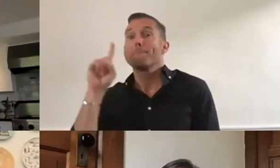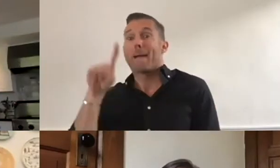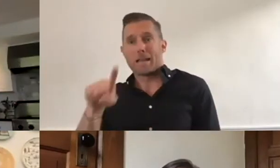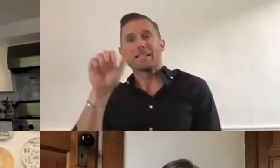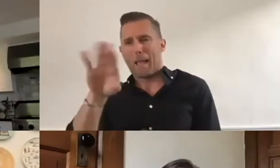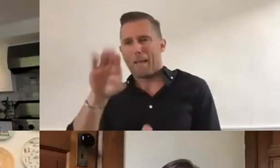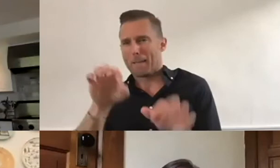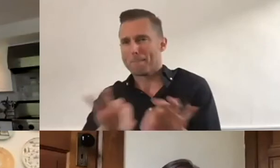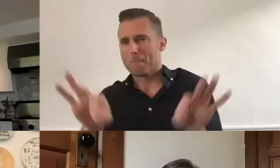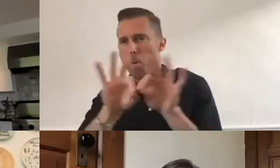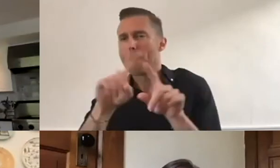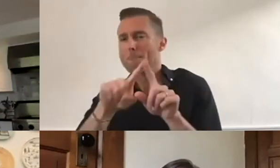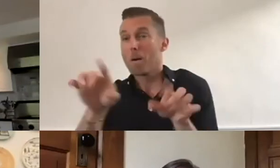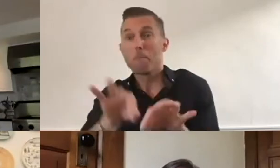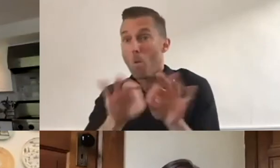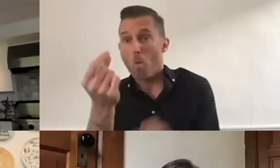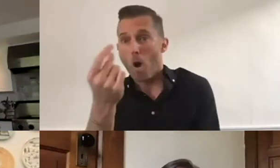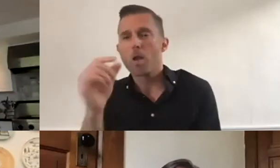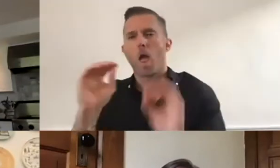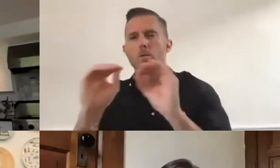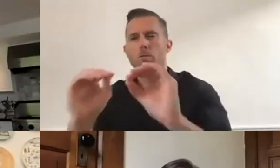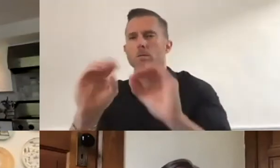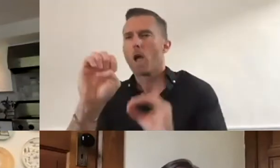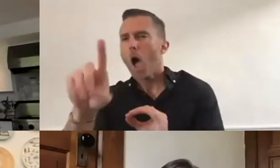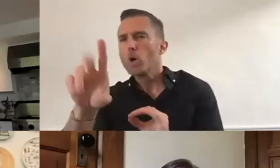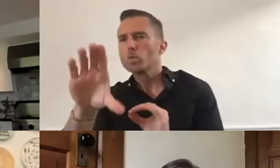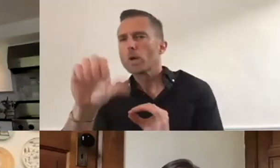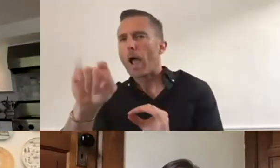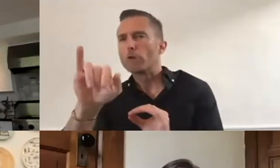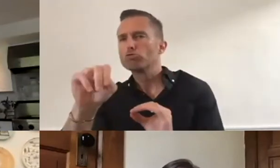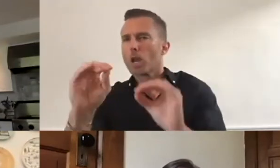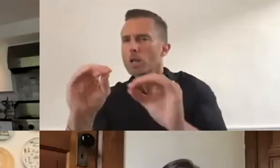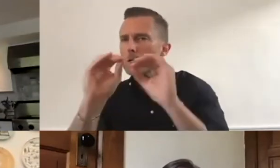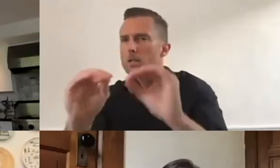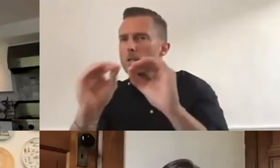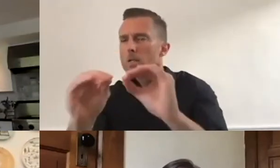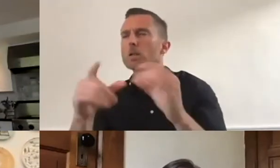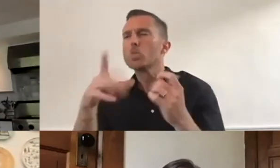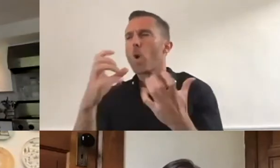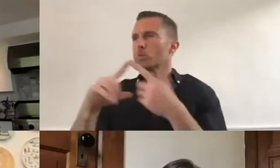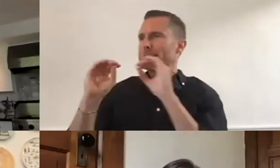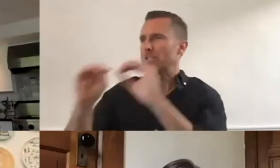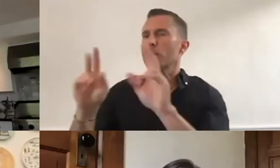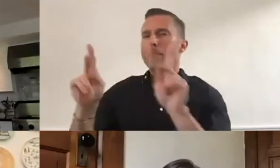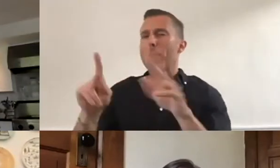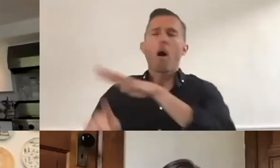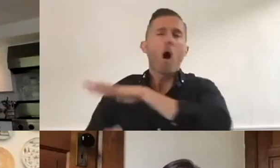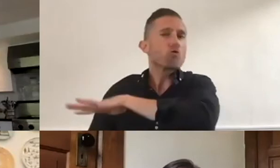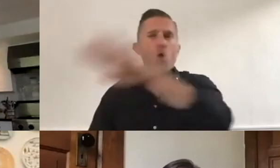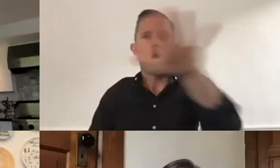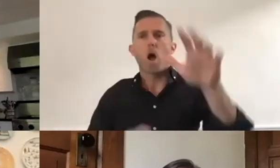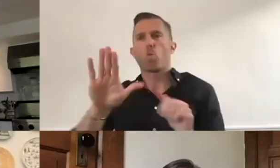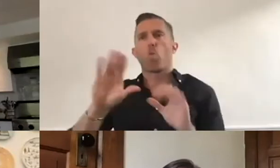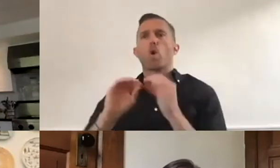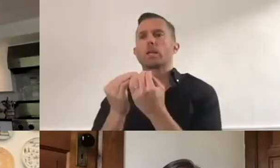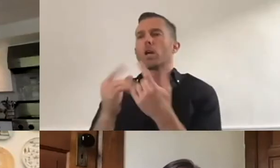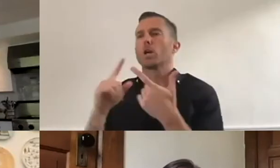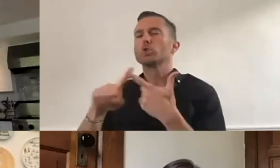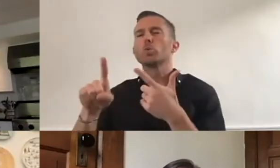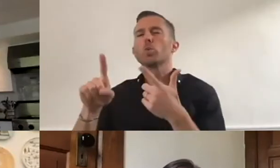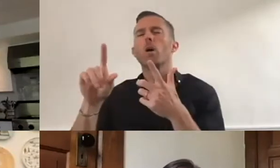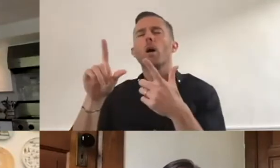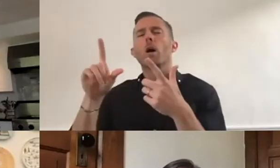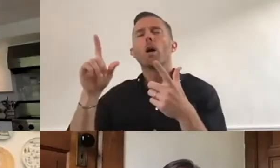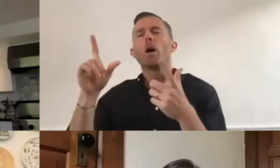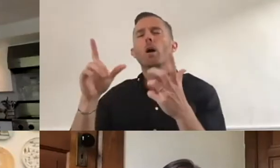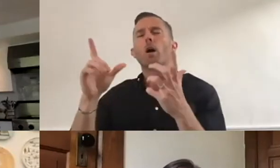education process. You really want people across the organization sort of having this concept diffused throughout